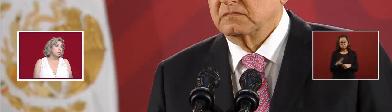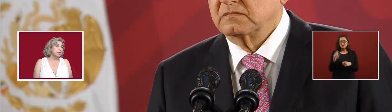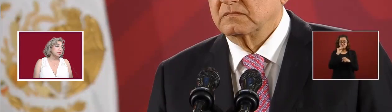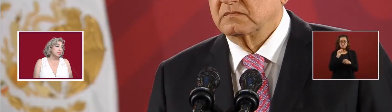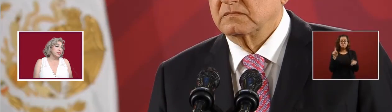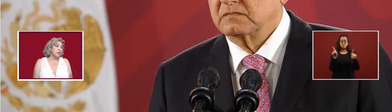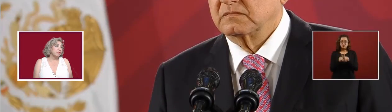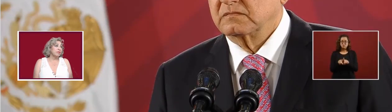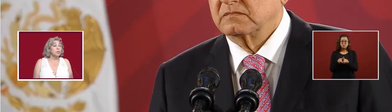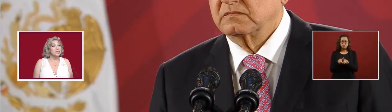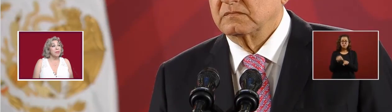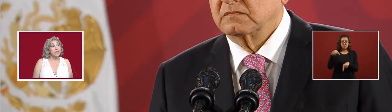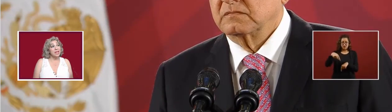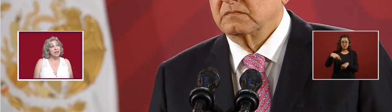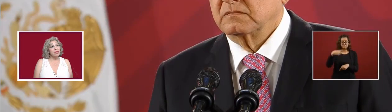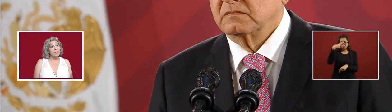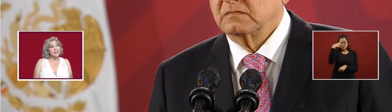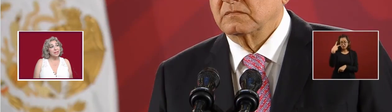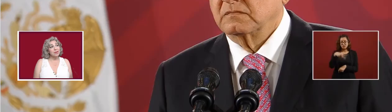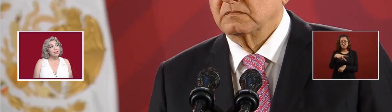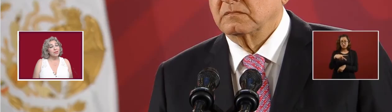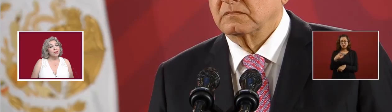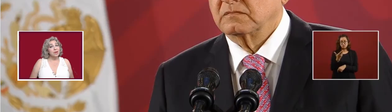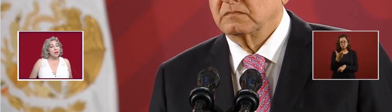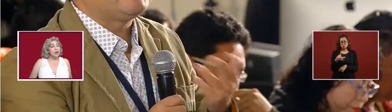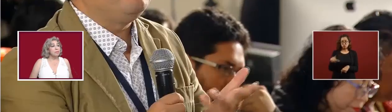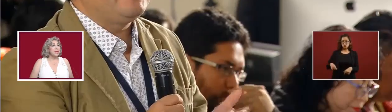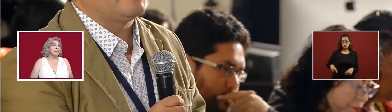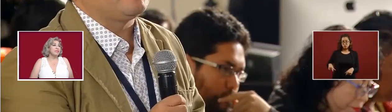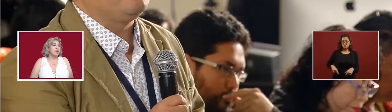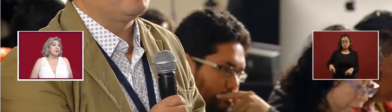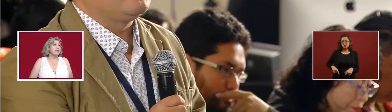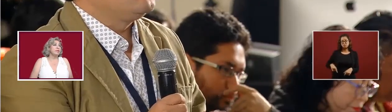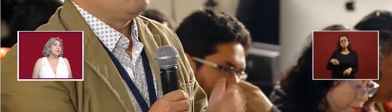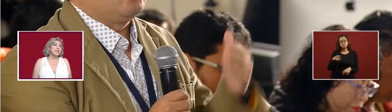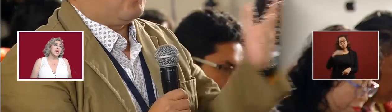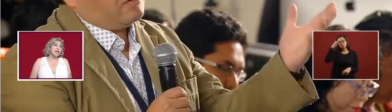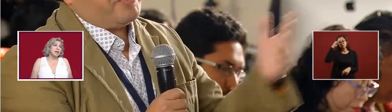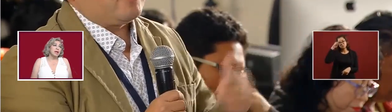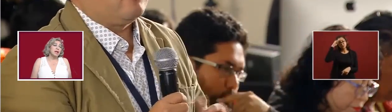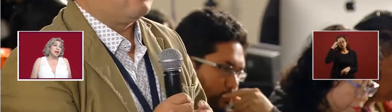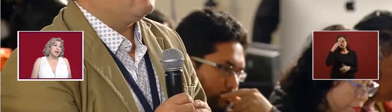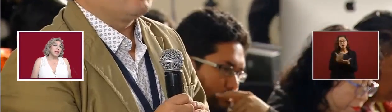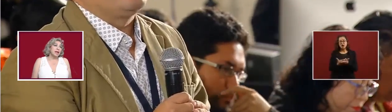favorable for what's happening here in Mexico on behalf of your government?